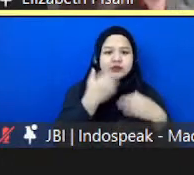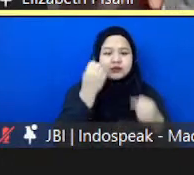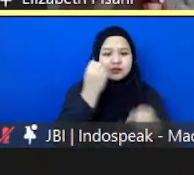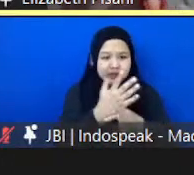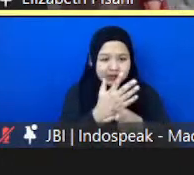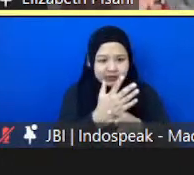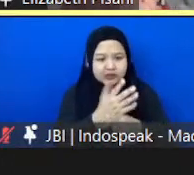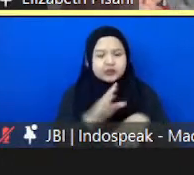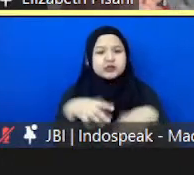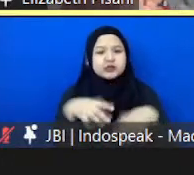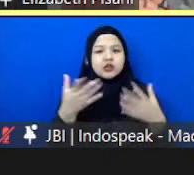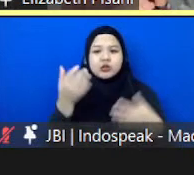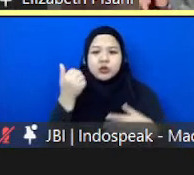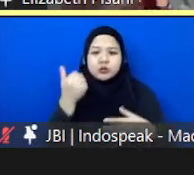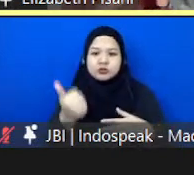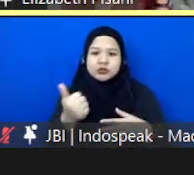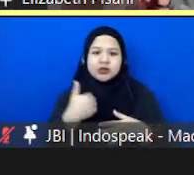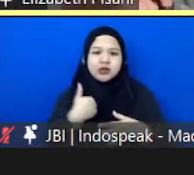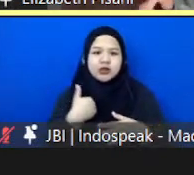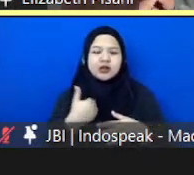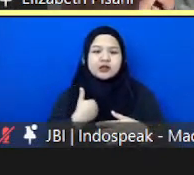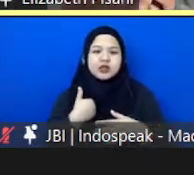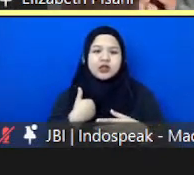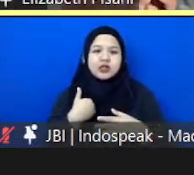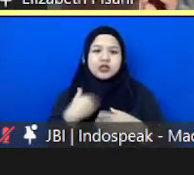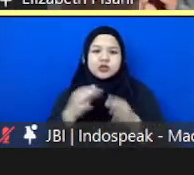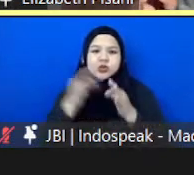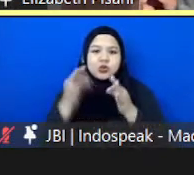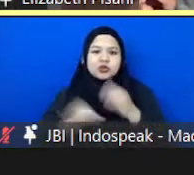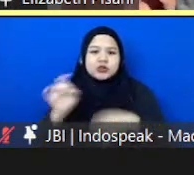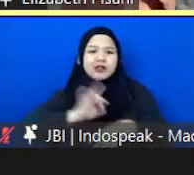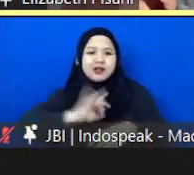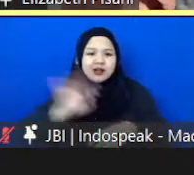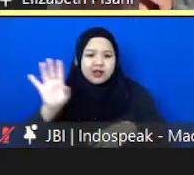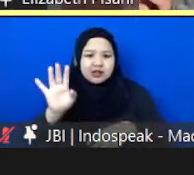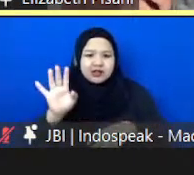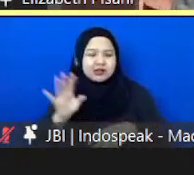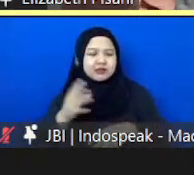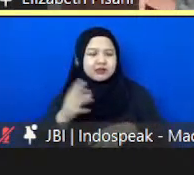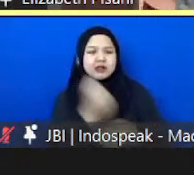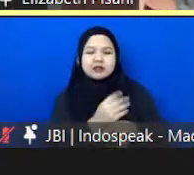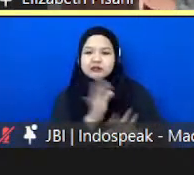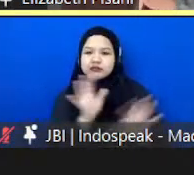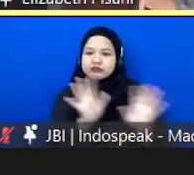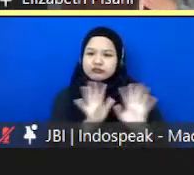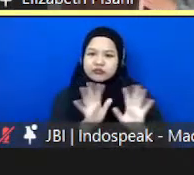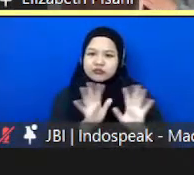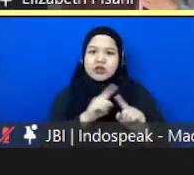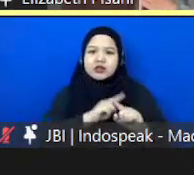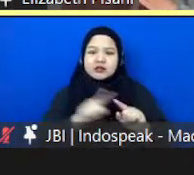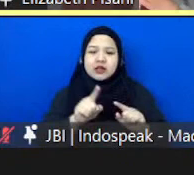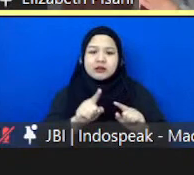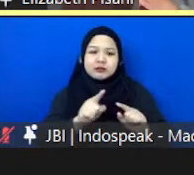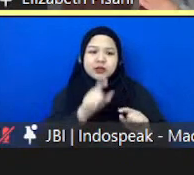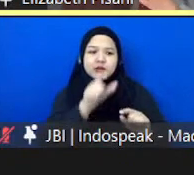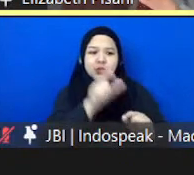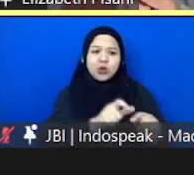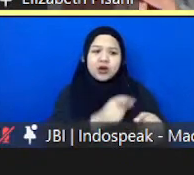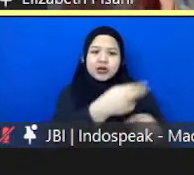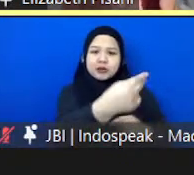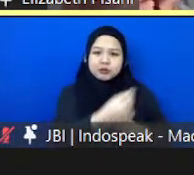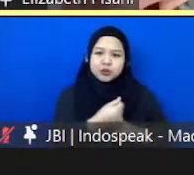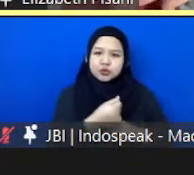say either there's a shortage, or I don't want to give you that for free. And then you upsell your customers. You basically